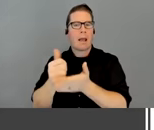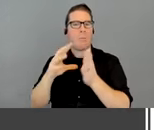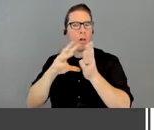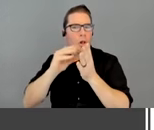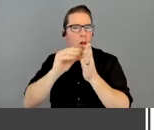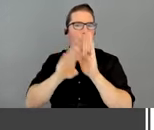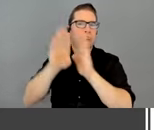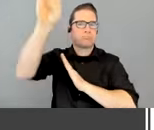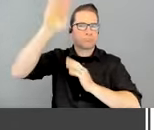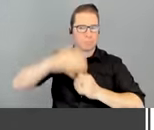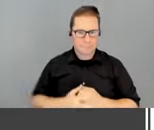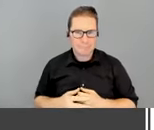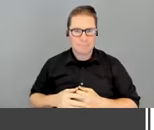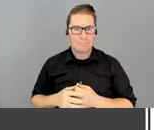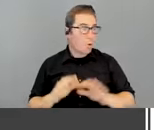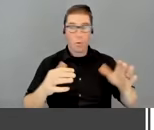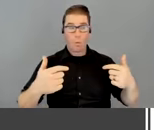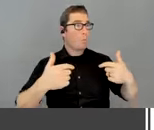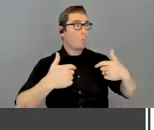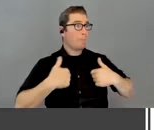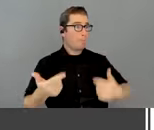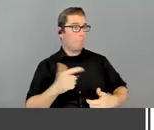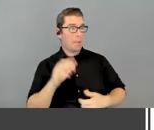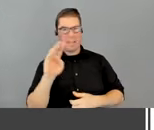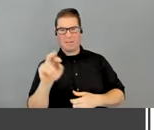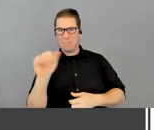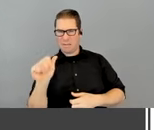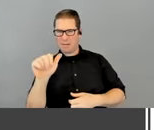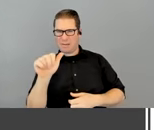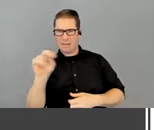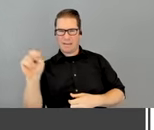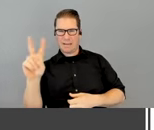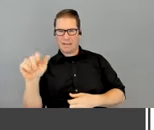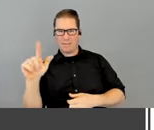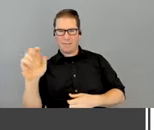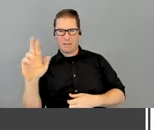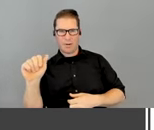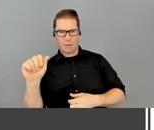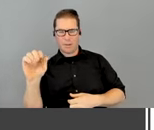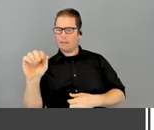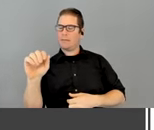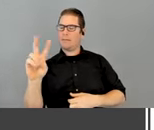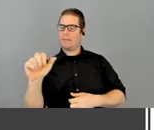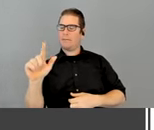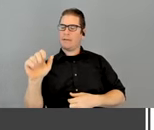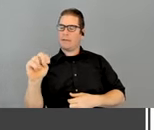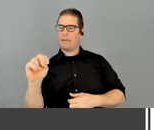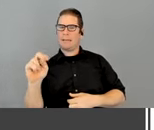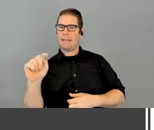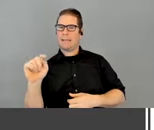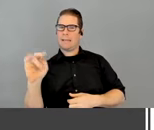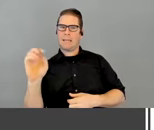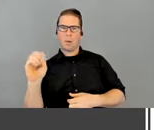Oh, I think I'm up. So we know why we're here, and we were really pleased to